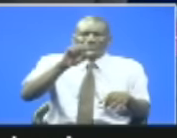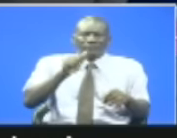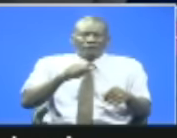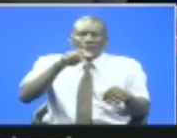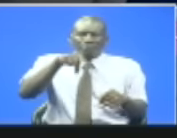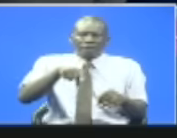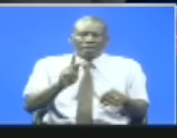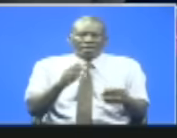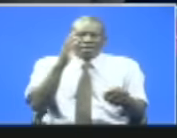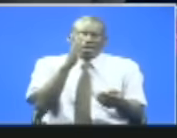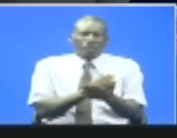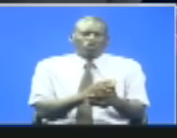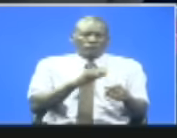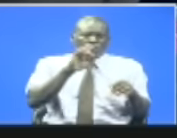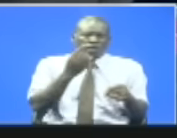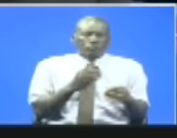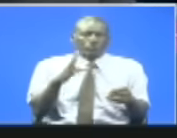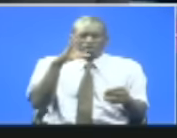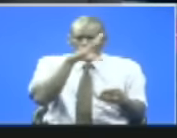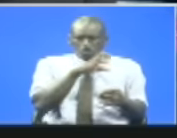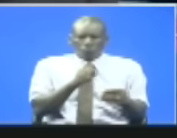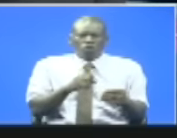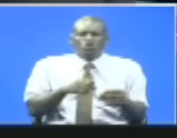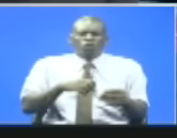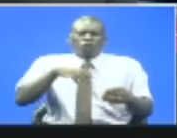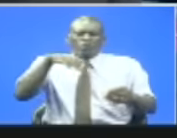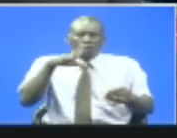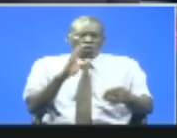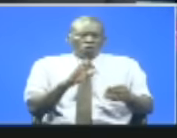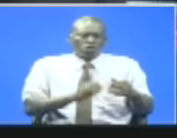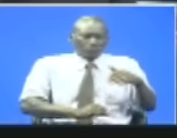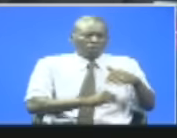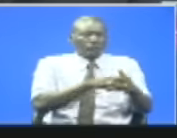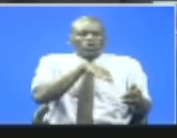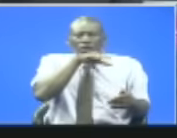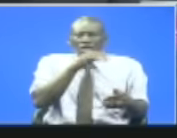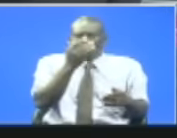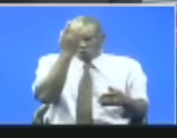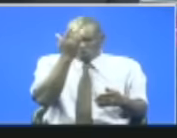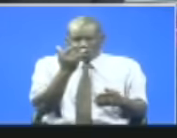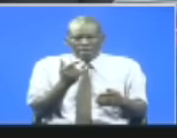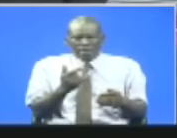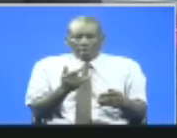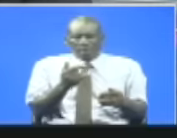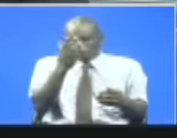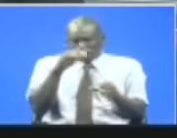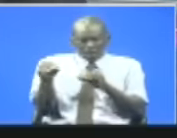actually at one point was assumed to be more gravitating towards Raila Odinga. Yes. Why is he where he is?